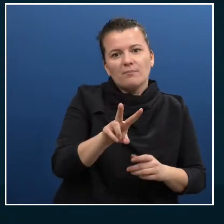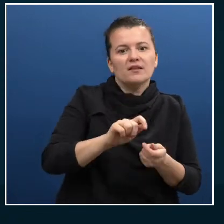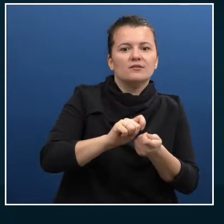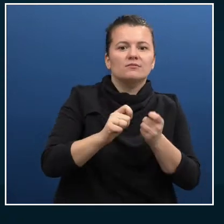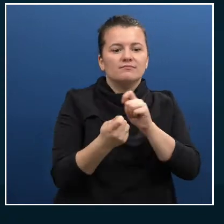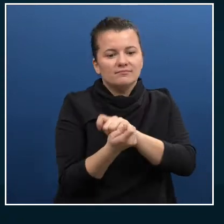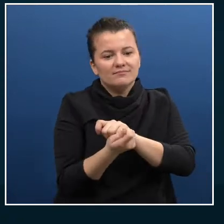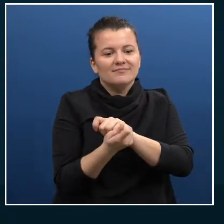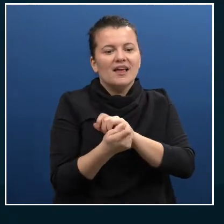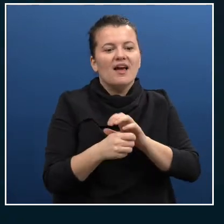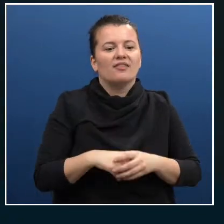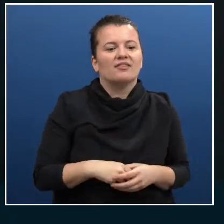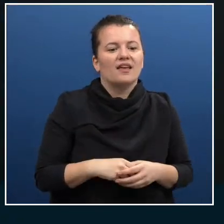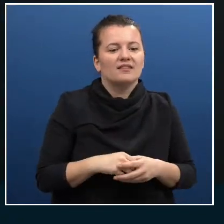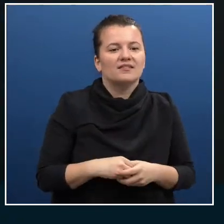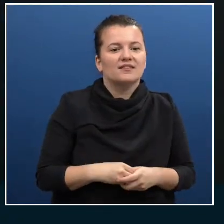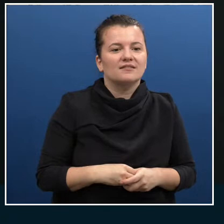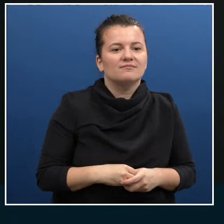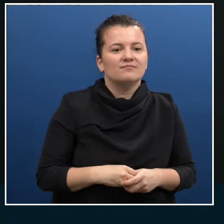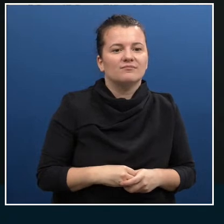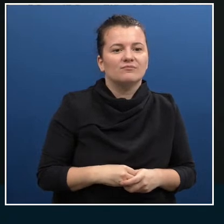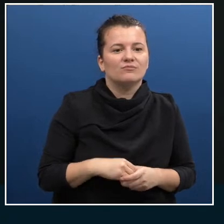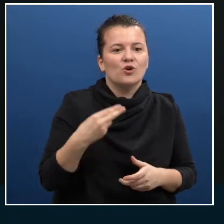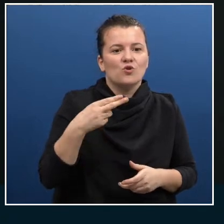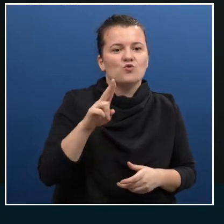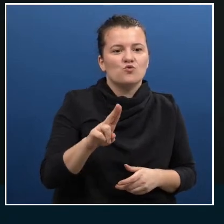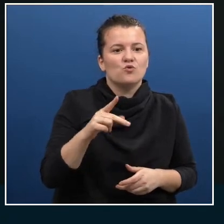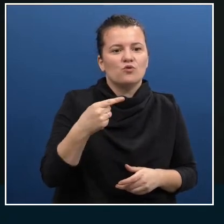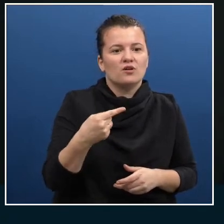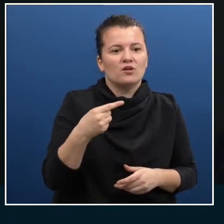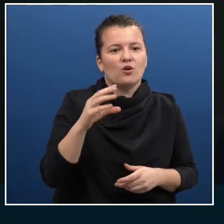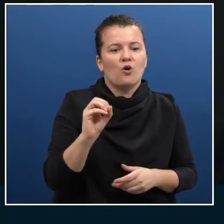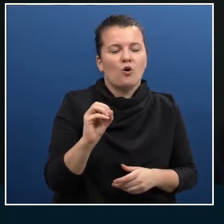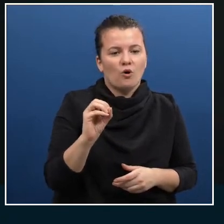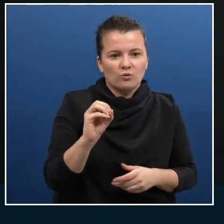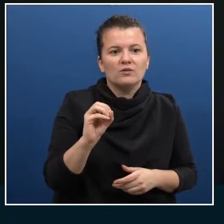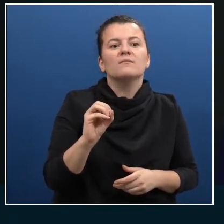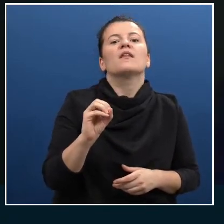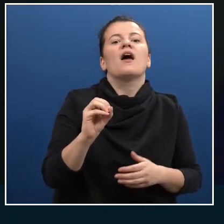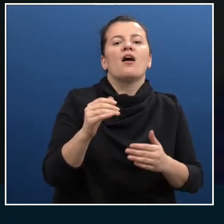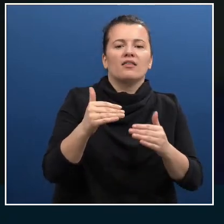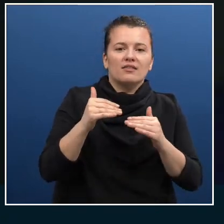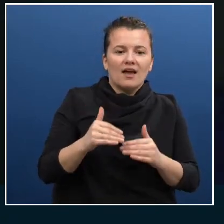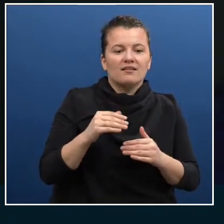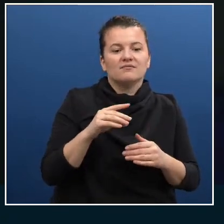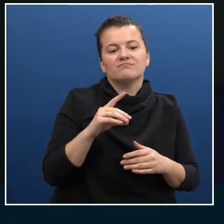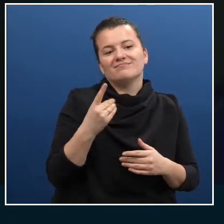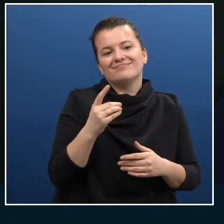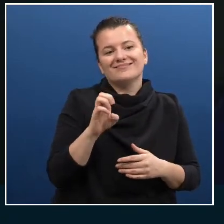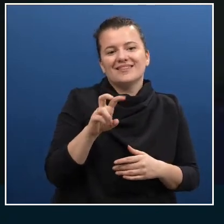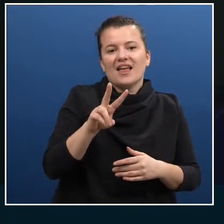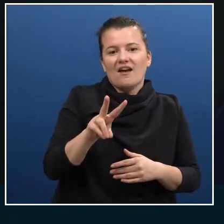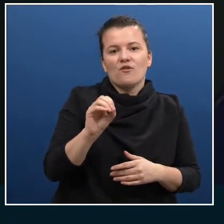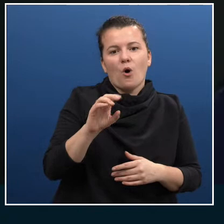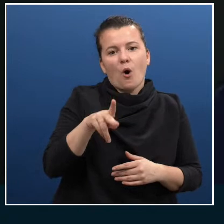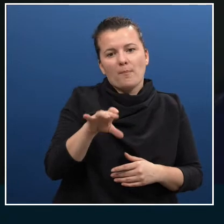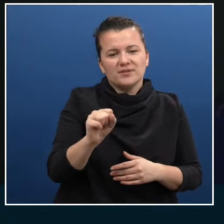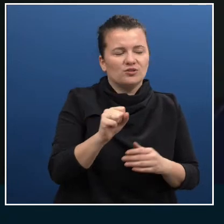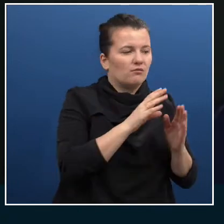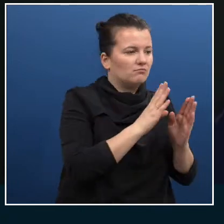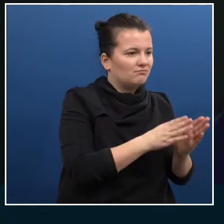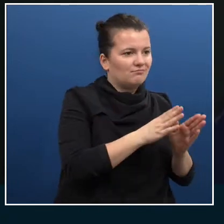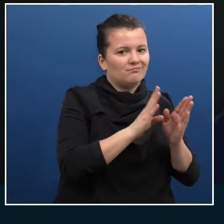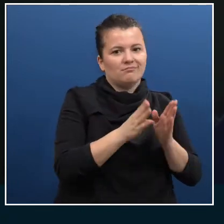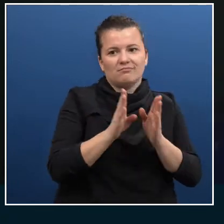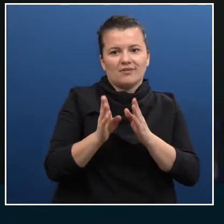Hugo, and I was also starting at work with DevOps. So I was thinking, yeah,